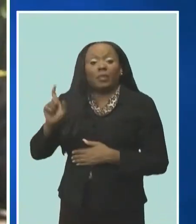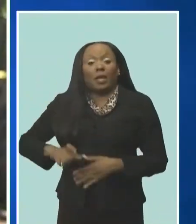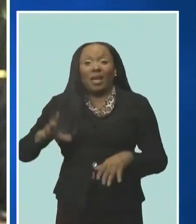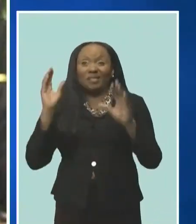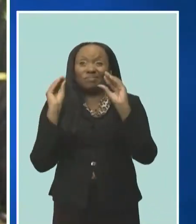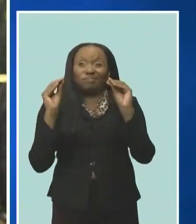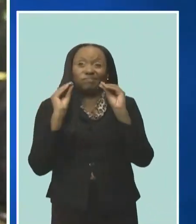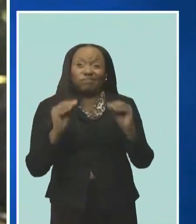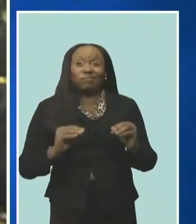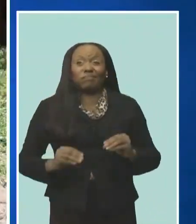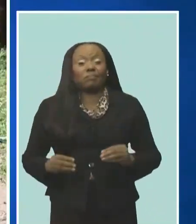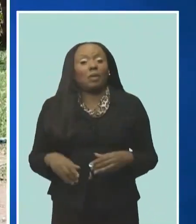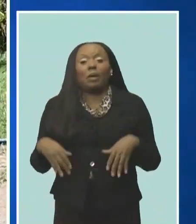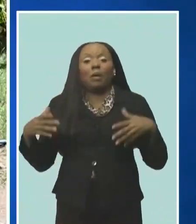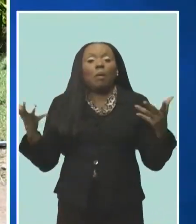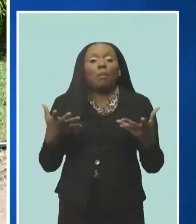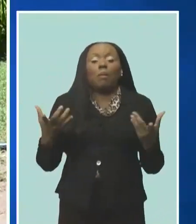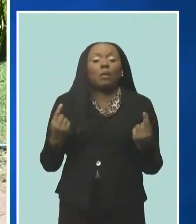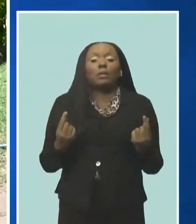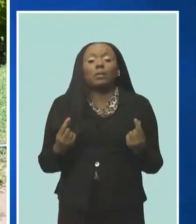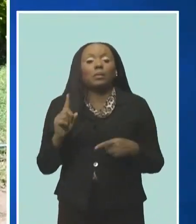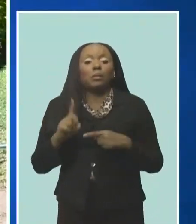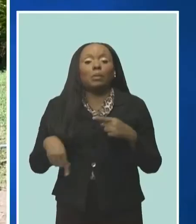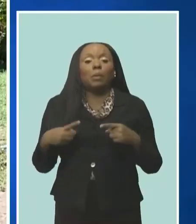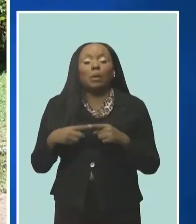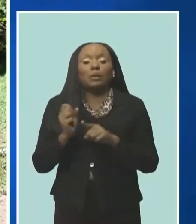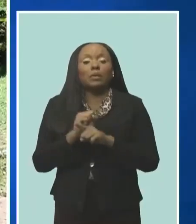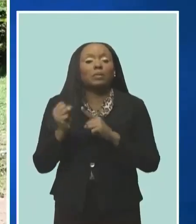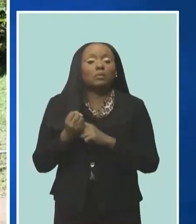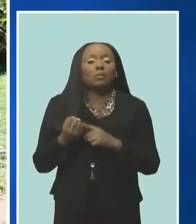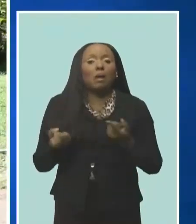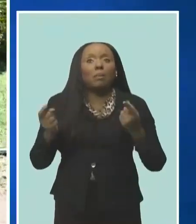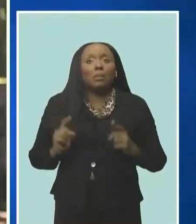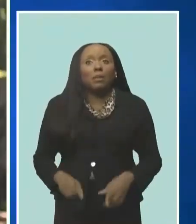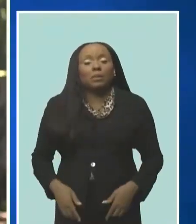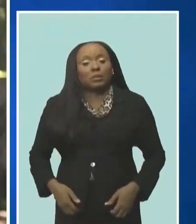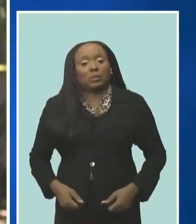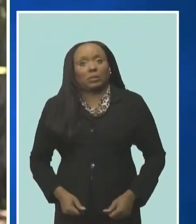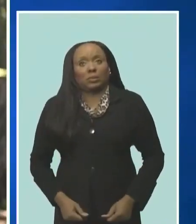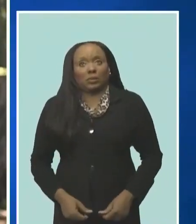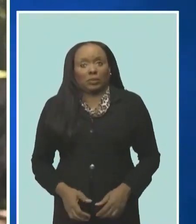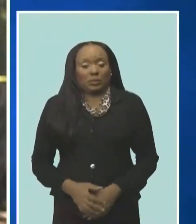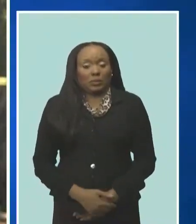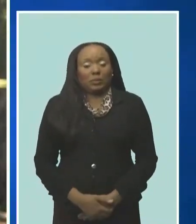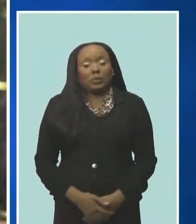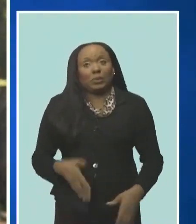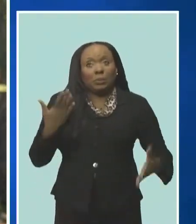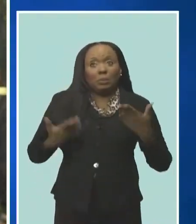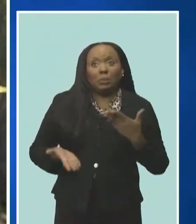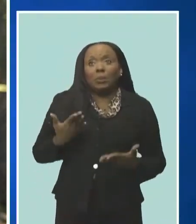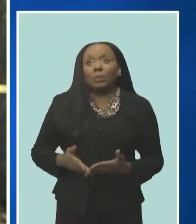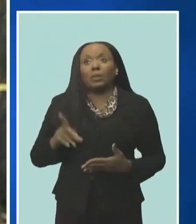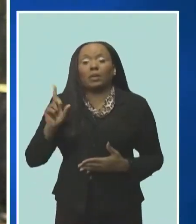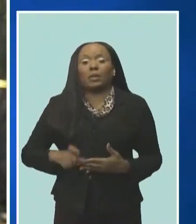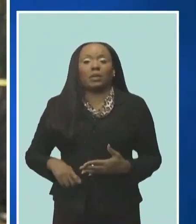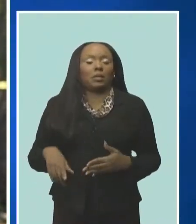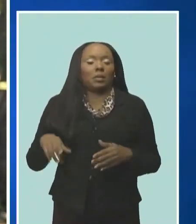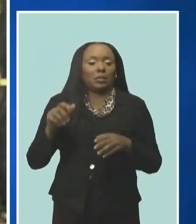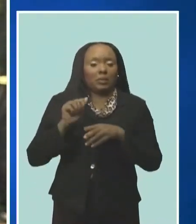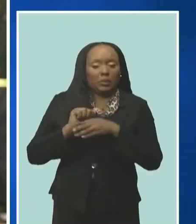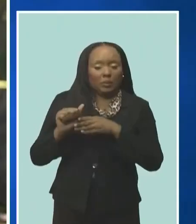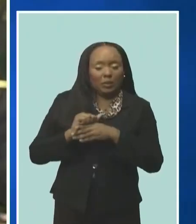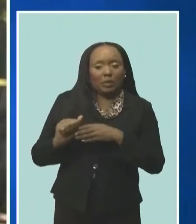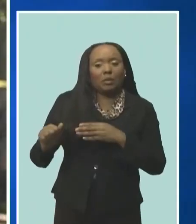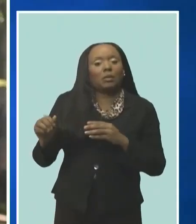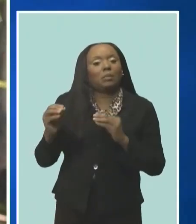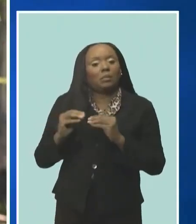as it relates to what you do in these circumstances. Maybe highlight the labourers a little more. So in retrospect, it might be something